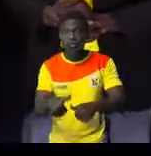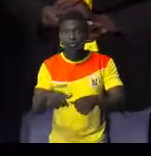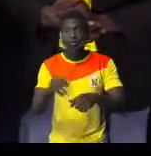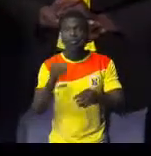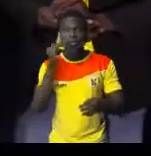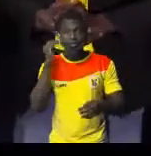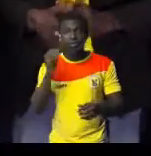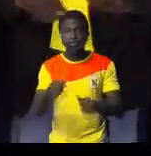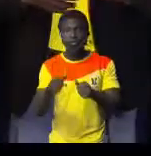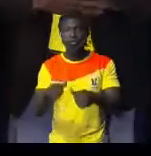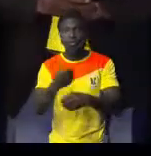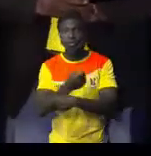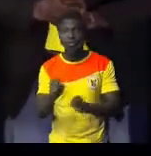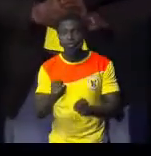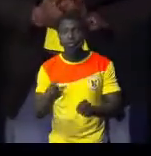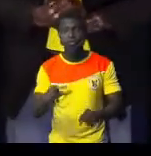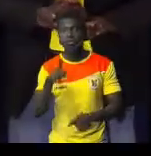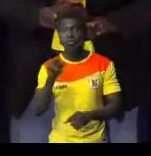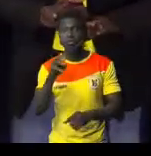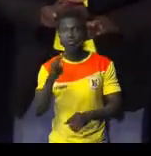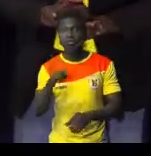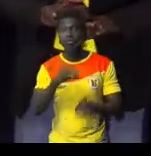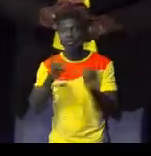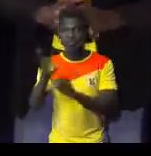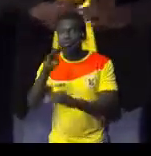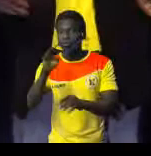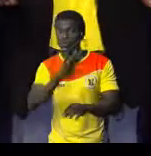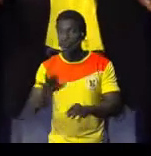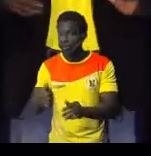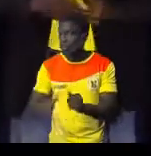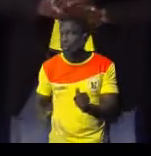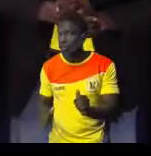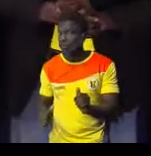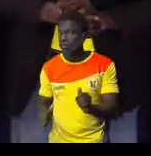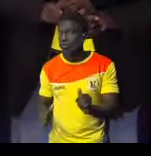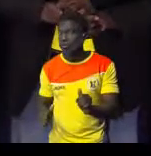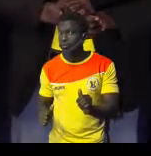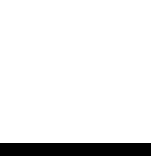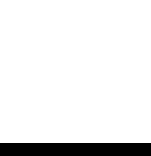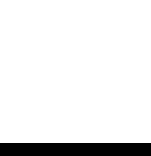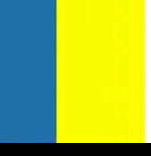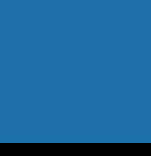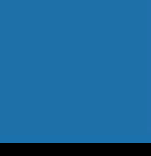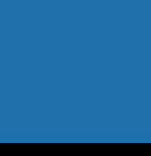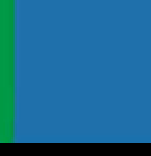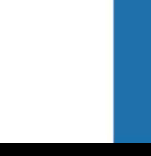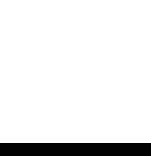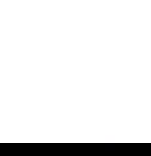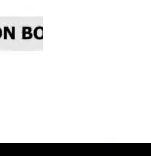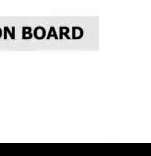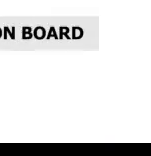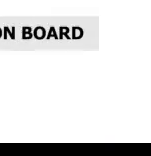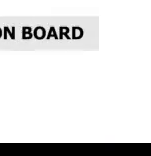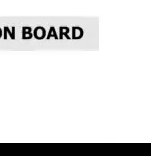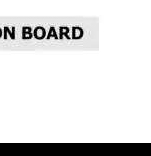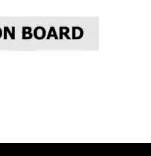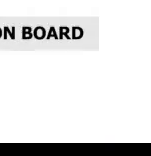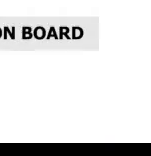at home and stay safe. LASUBEB, leave no child behind.